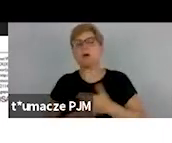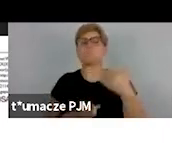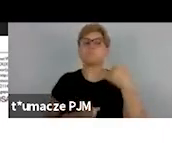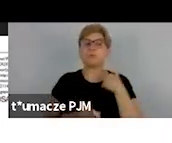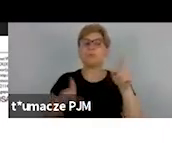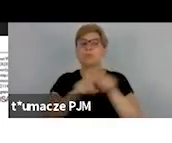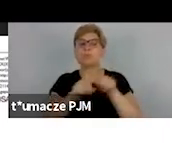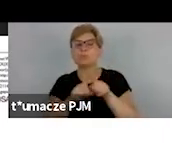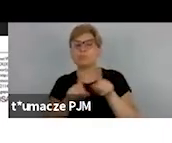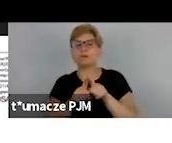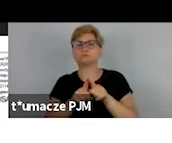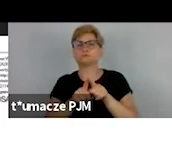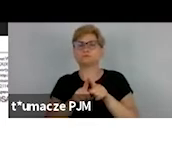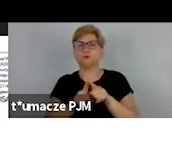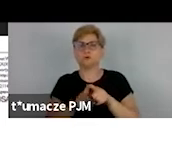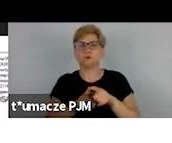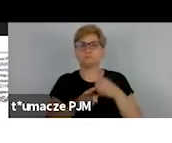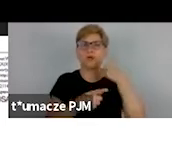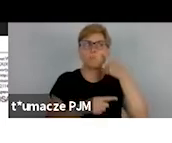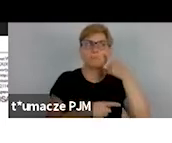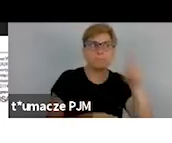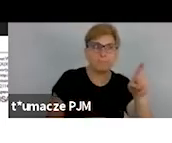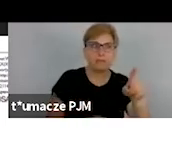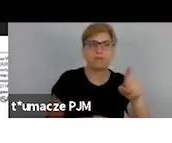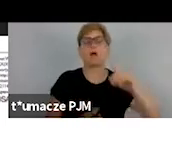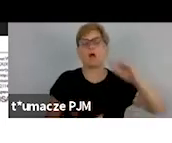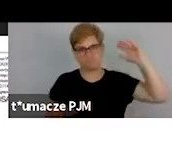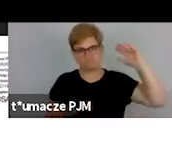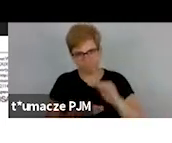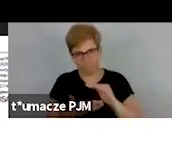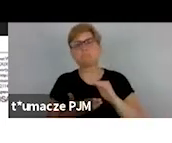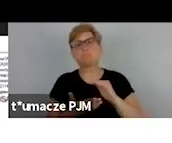of HIV services, and